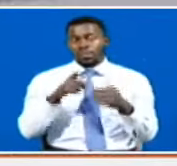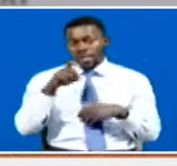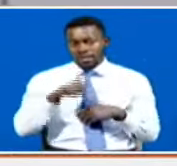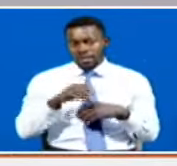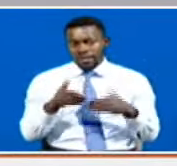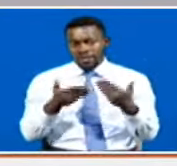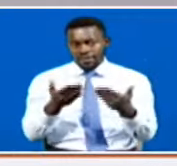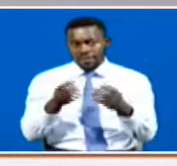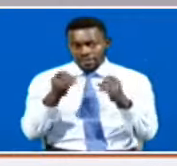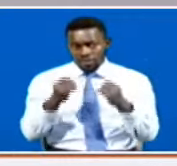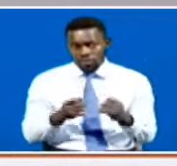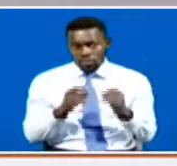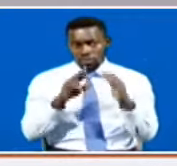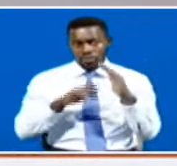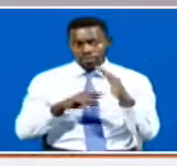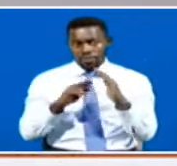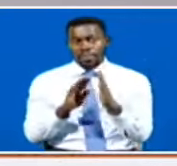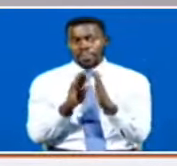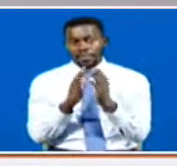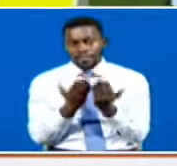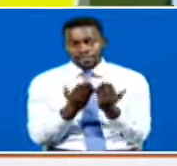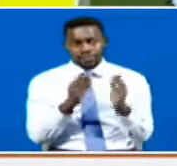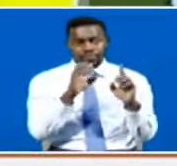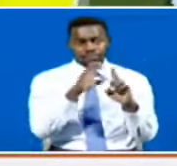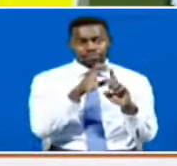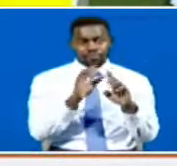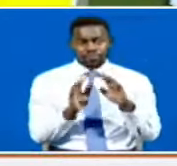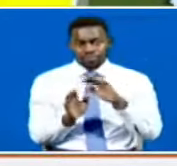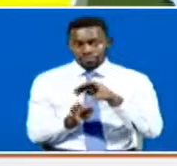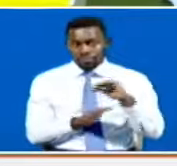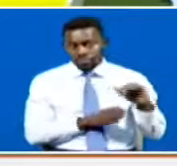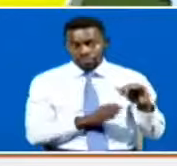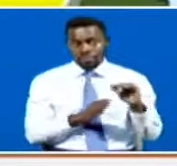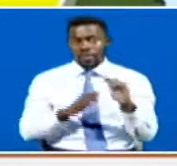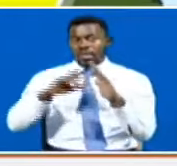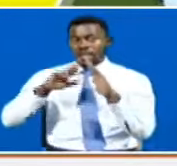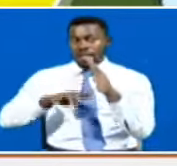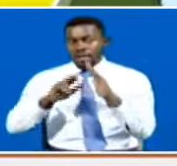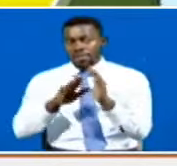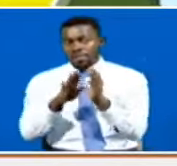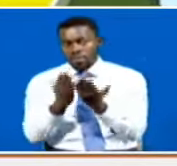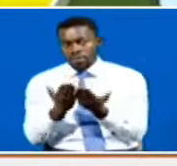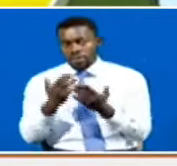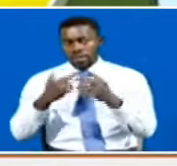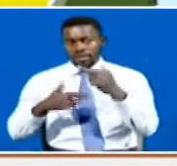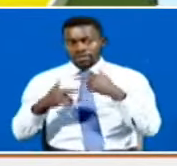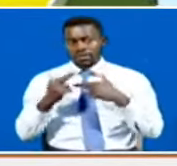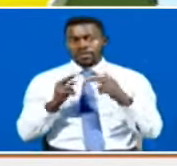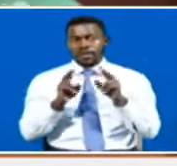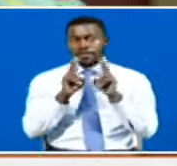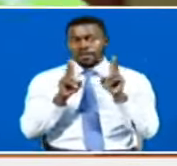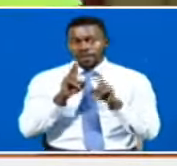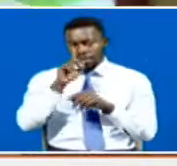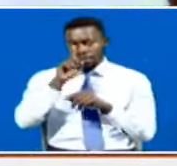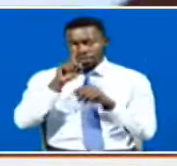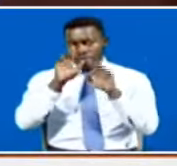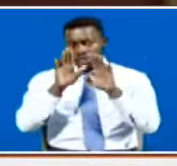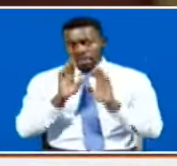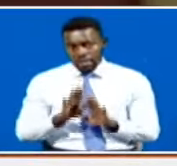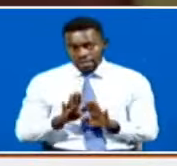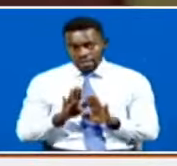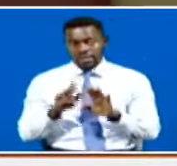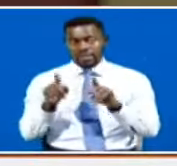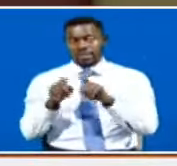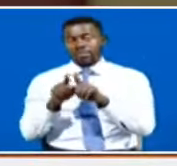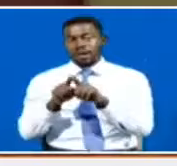afresh. Apart from content, other reasons for textbook review is wear and tear, increased number of learners, and